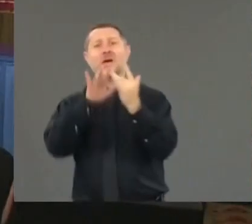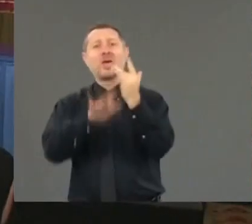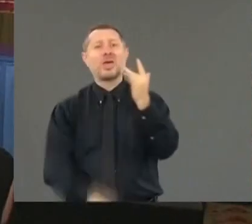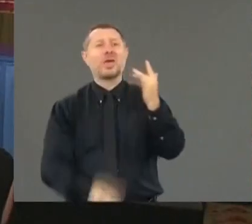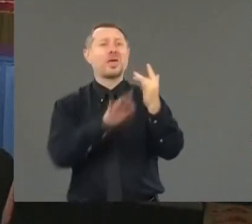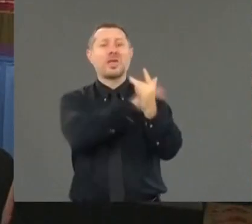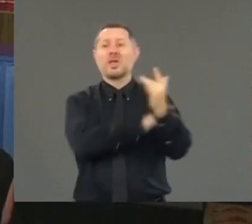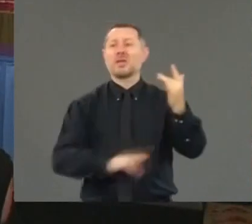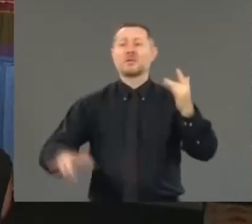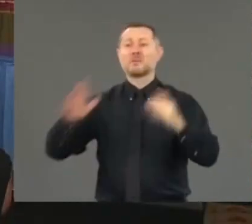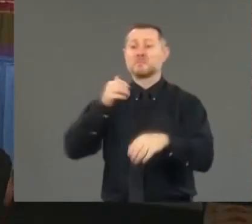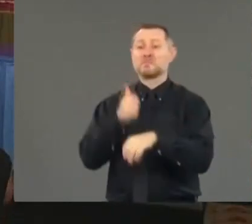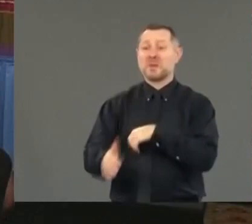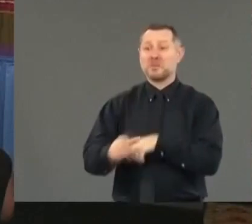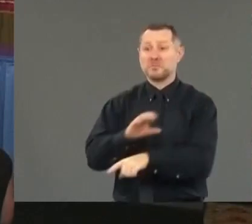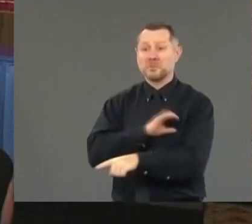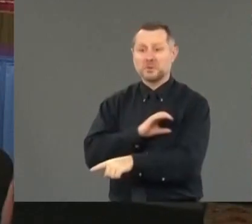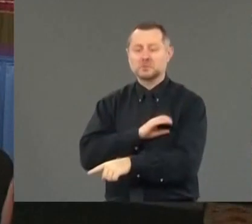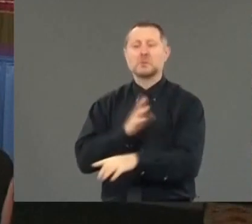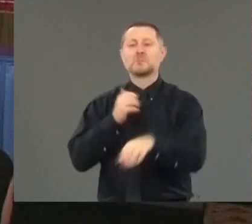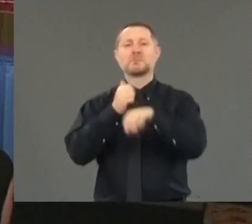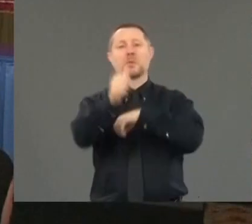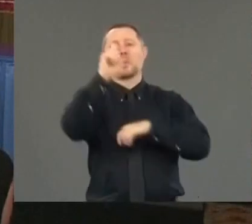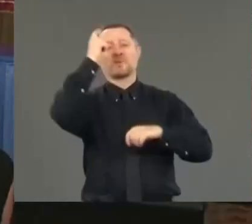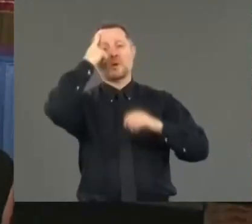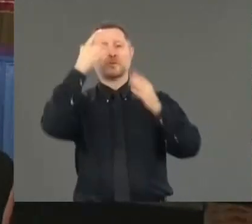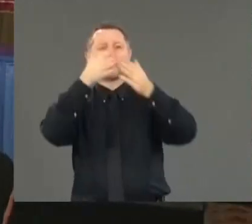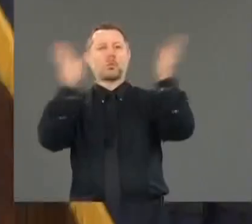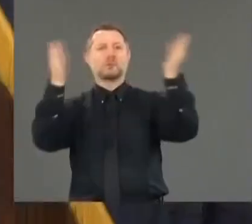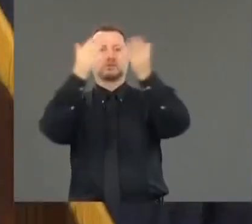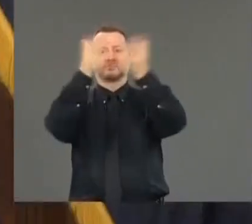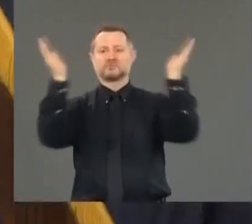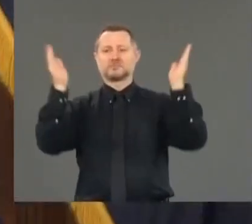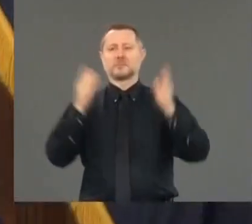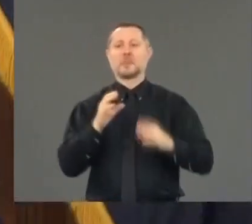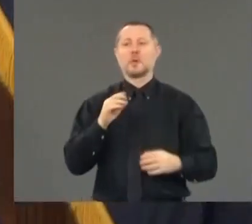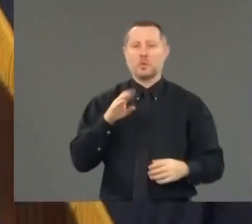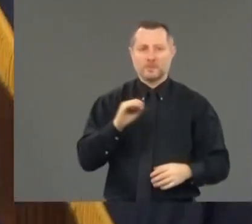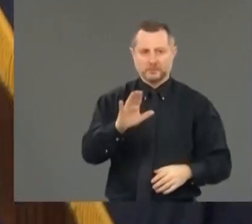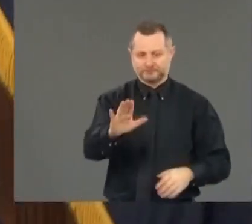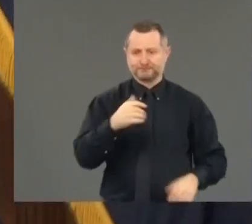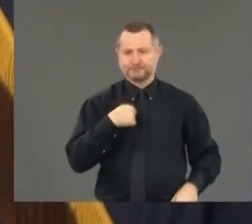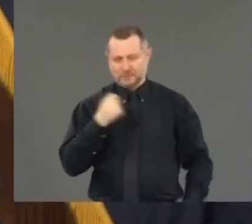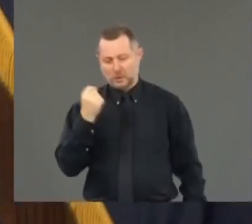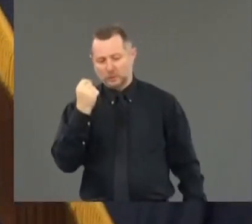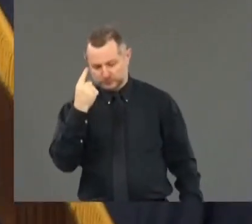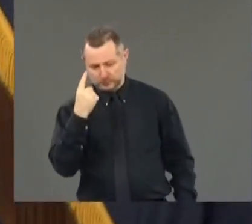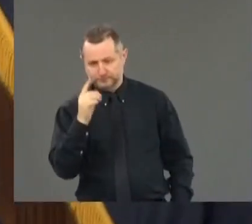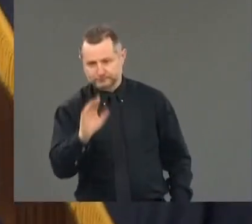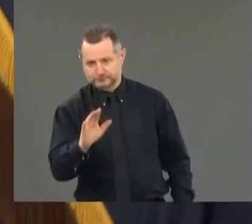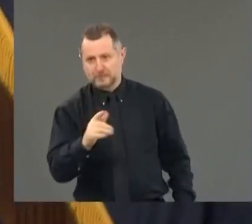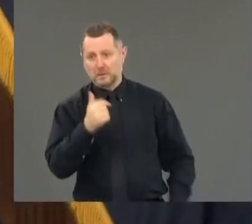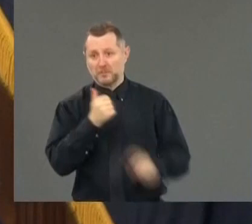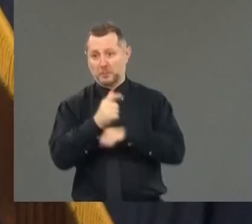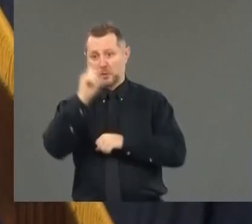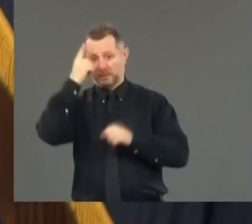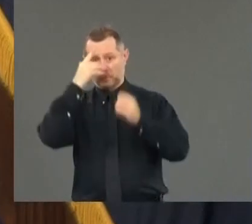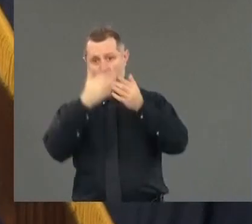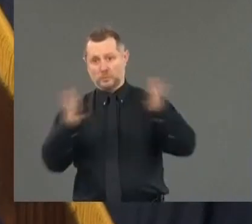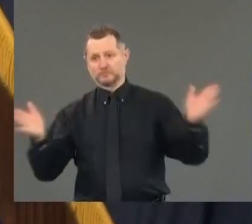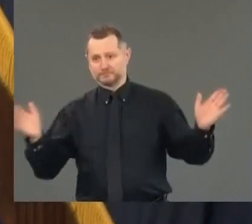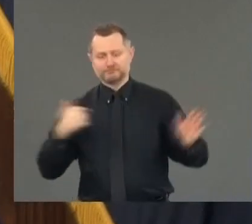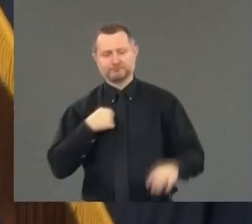just blame police. They blame government as a whole. I understand. You're right. And they do blame government as a whole. And this is a very